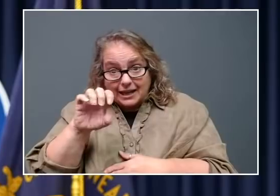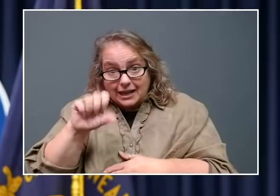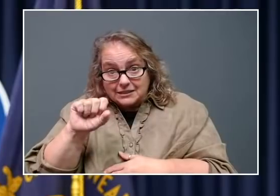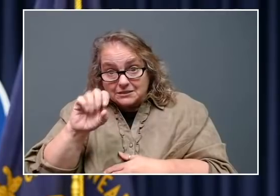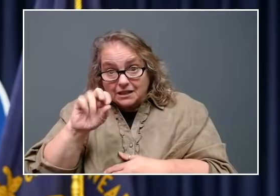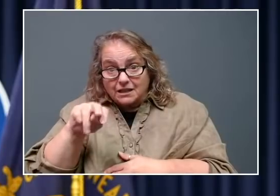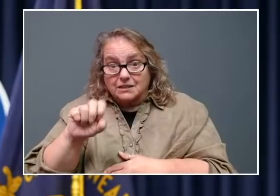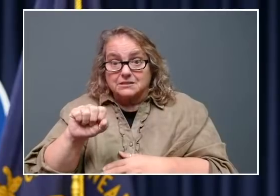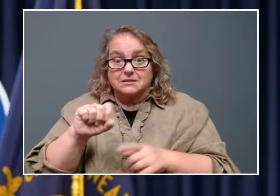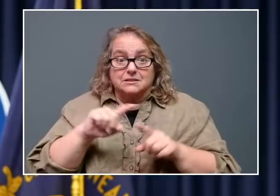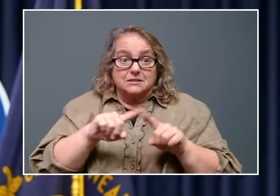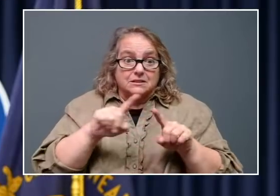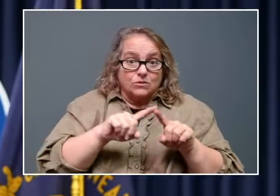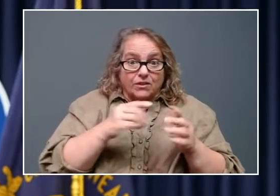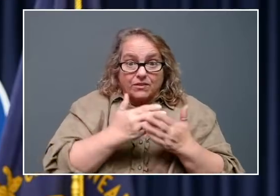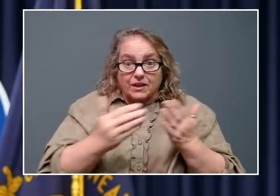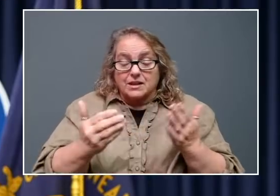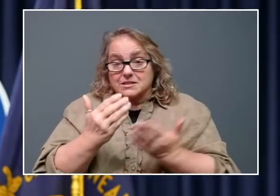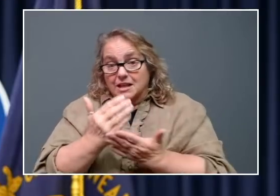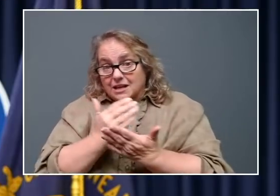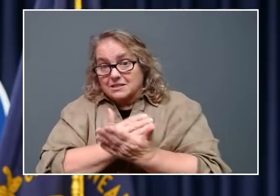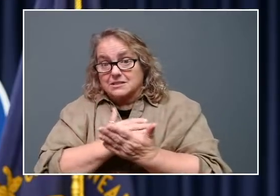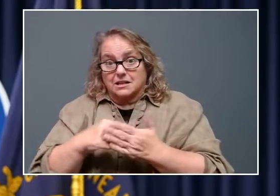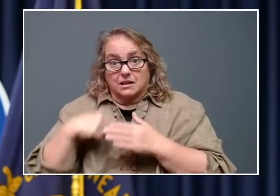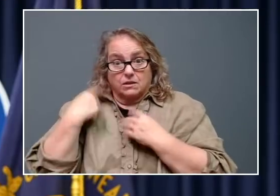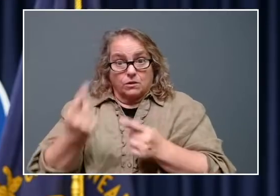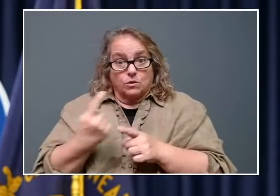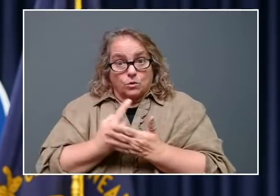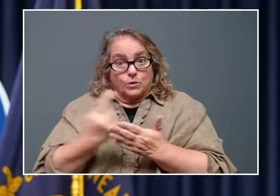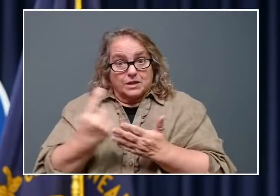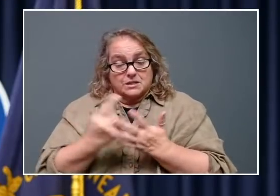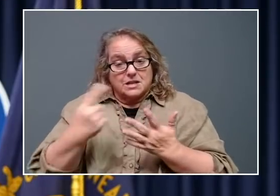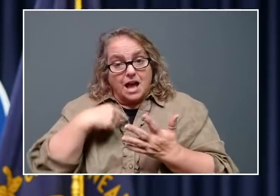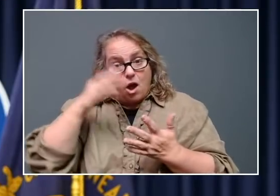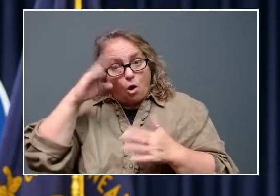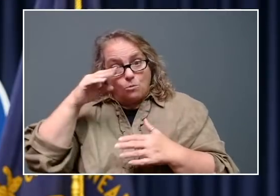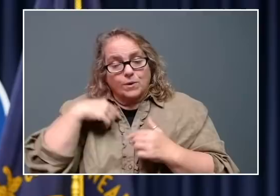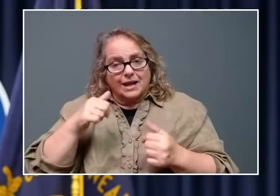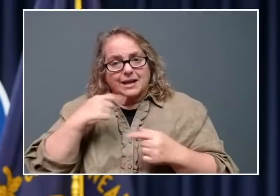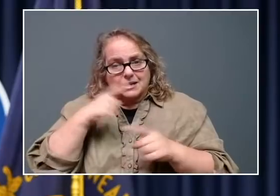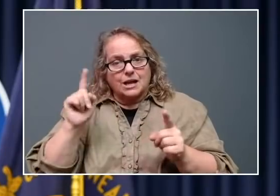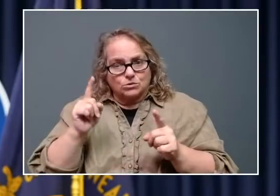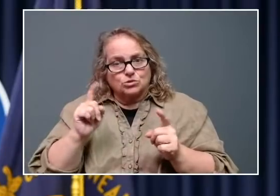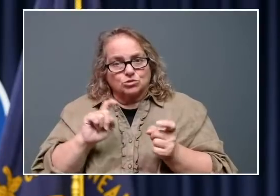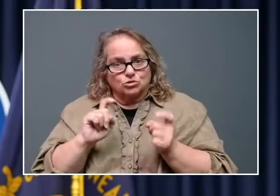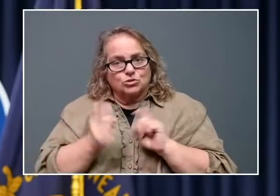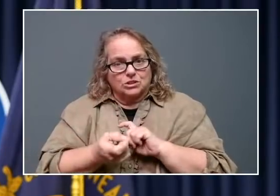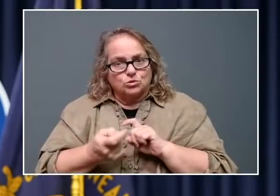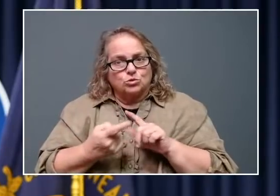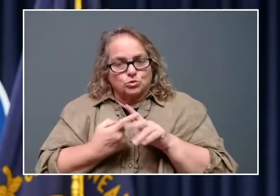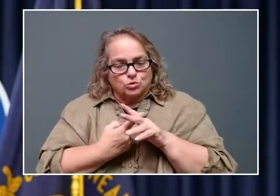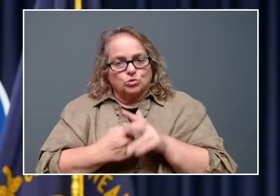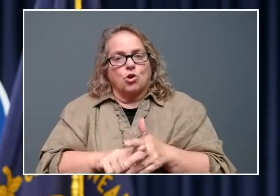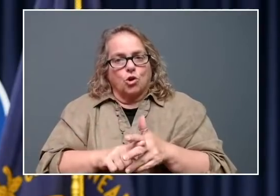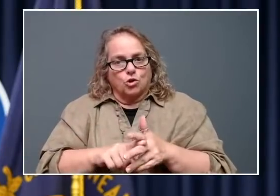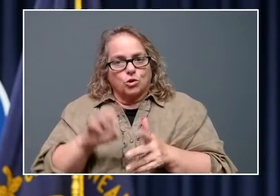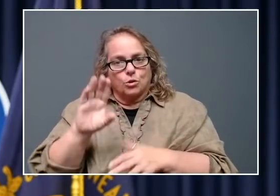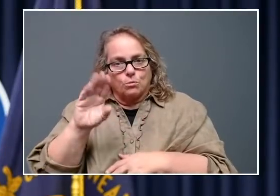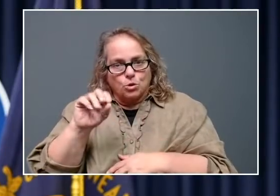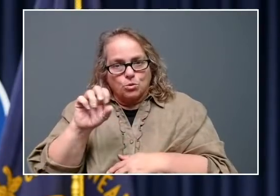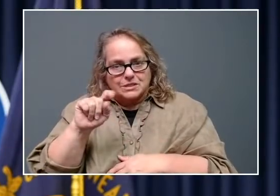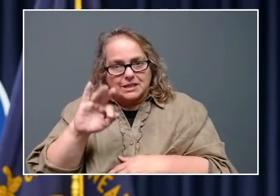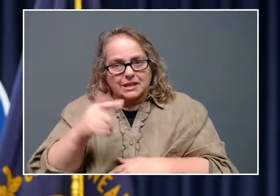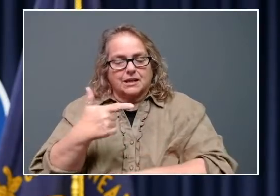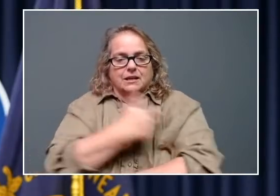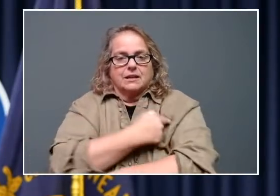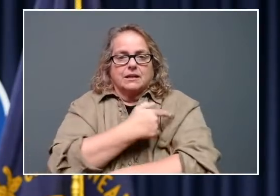the coming weeks, I hope that we'll be able to announce some changes to start boosting our